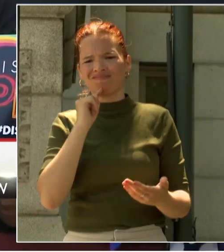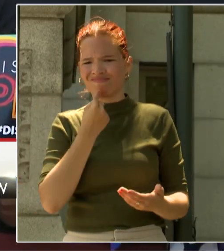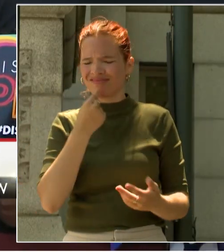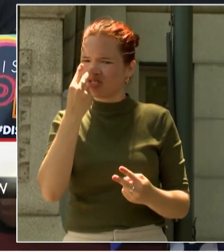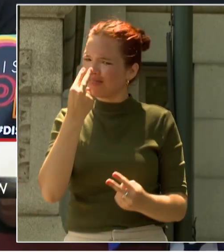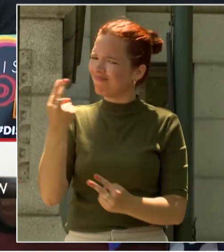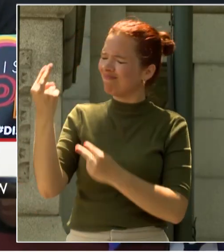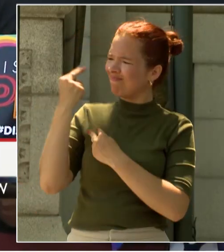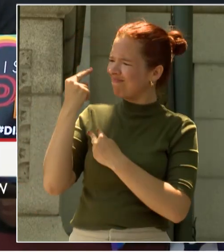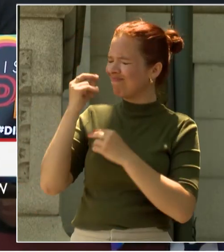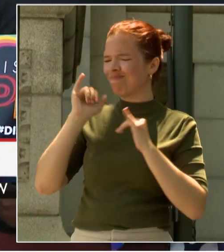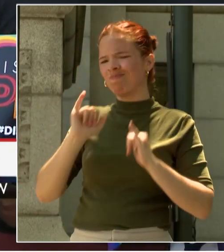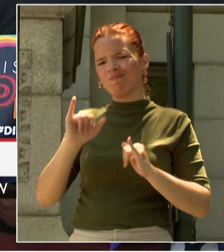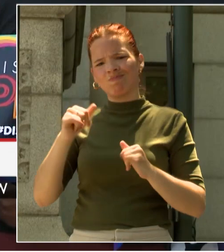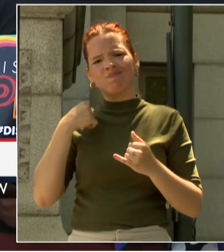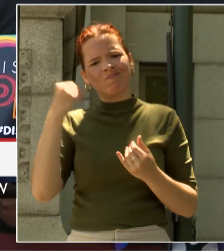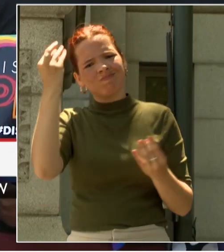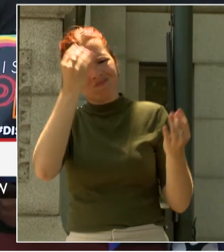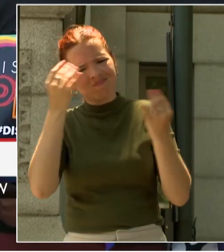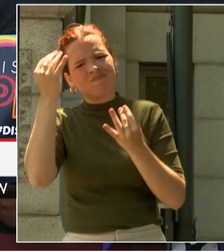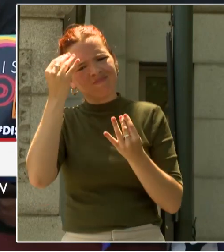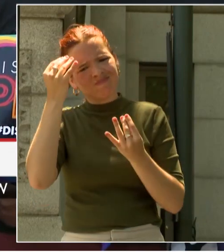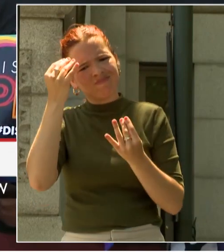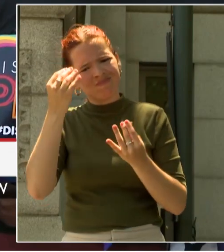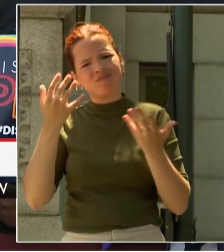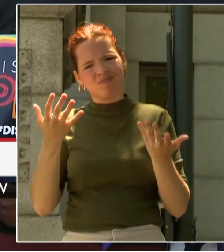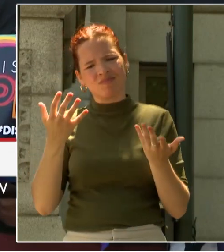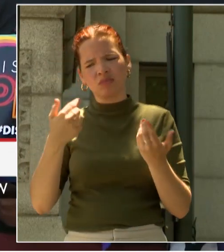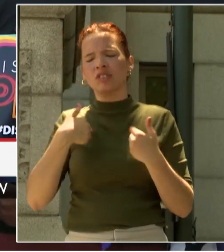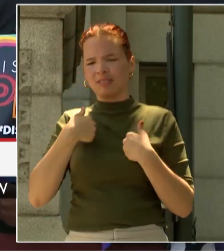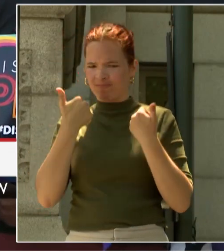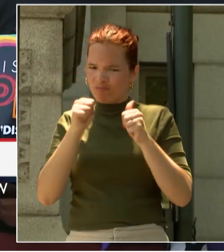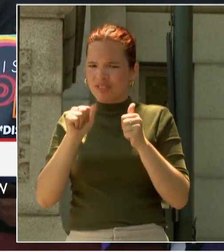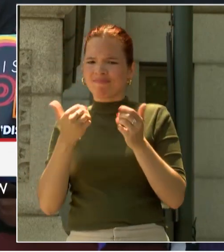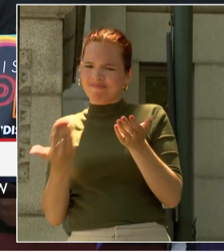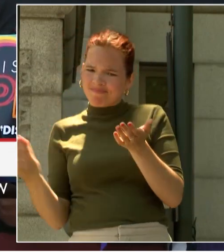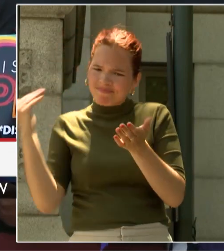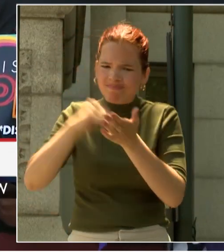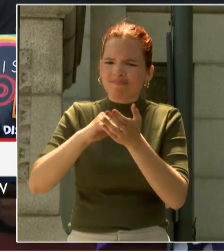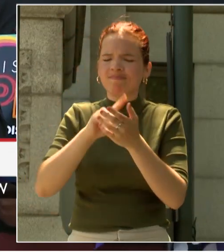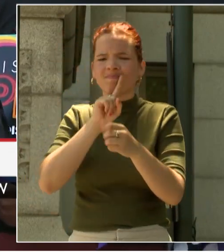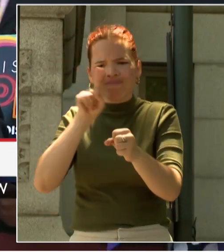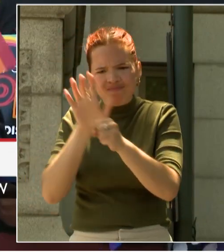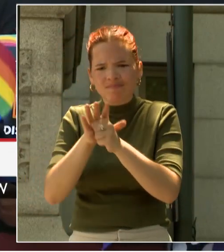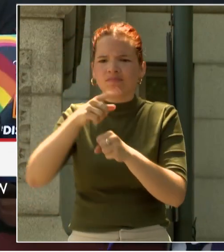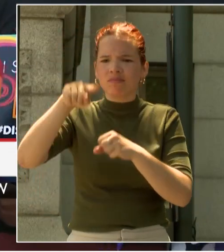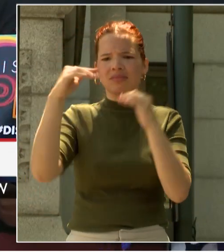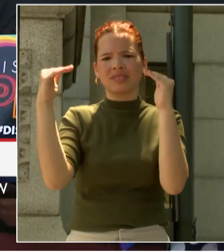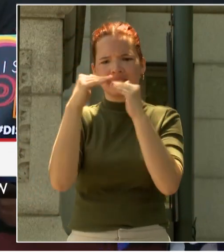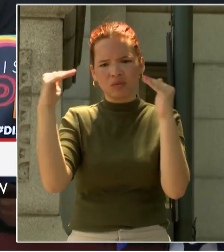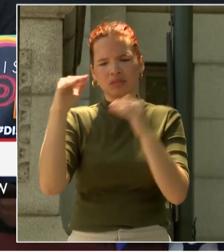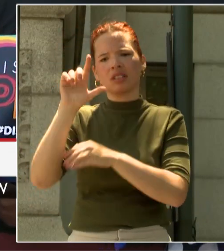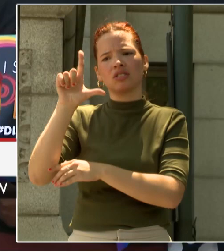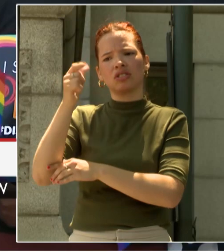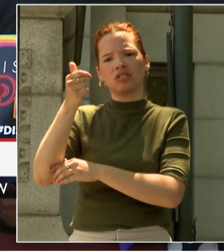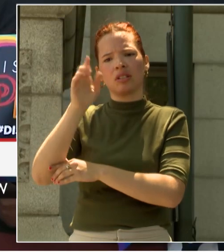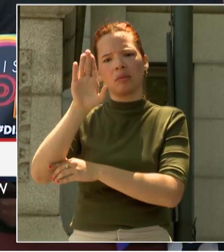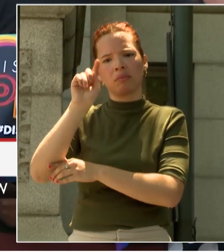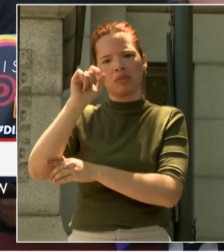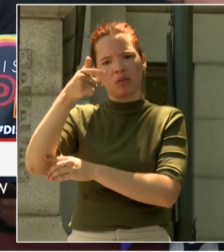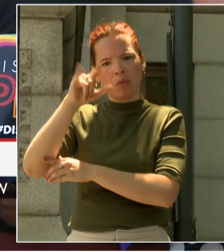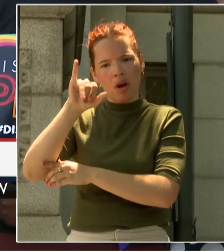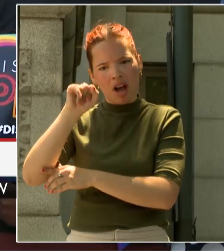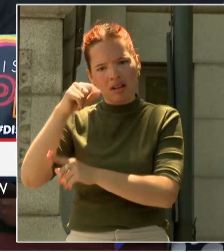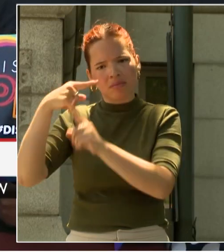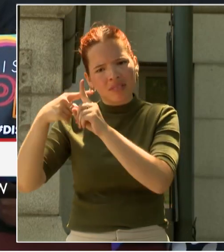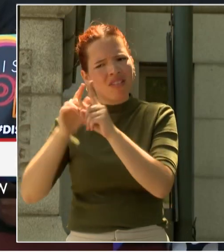our commitment to fighting for equality, for LGBTQ rights across this country. That this is not just